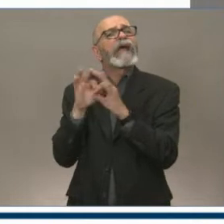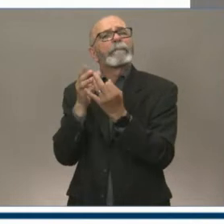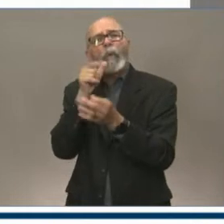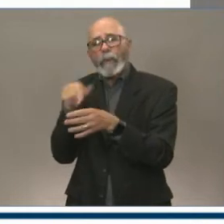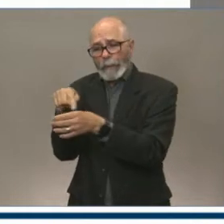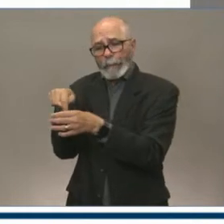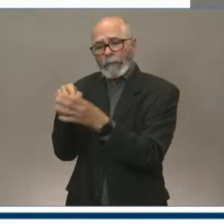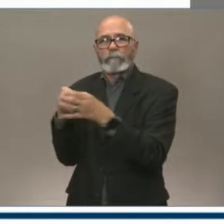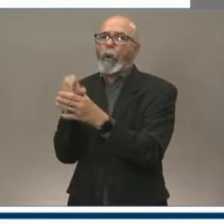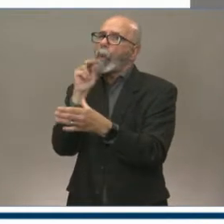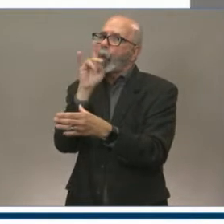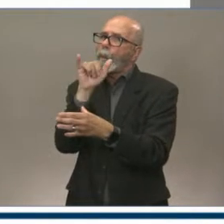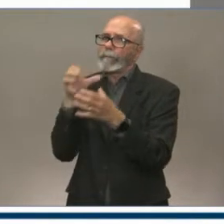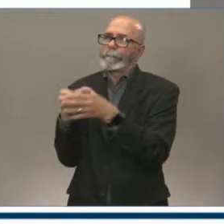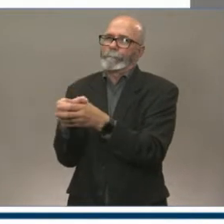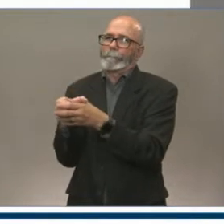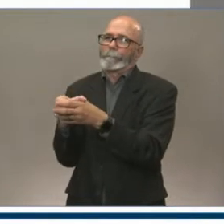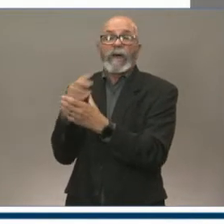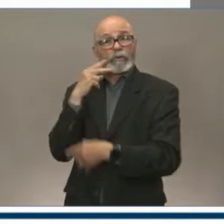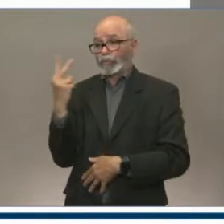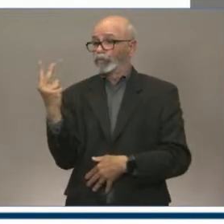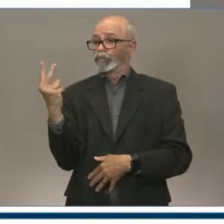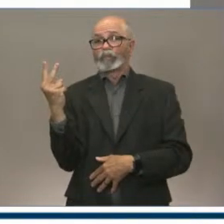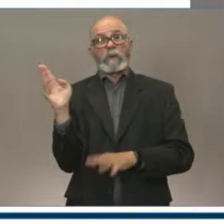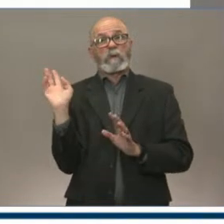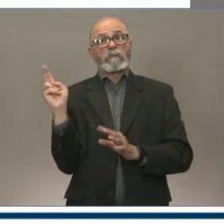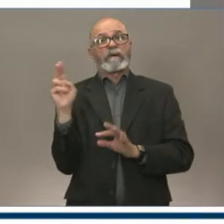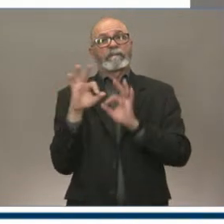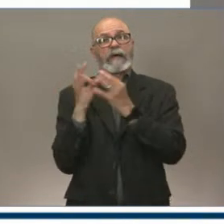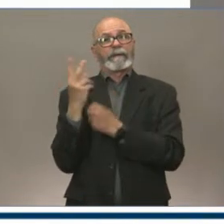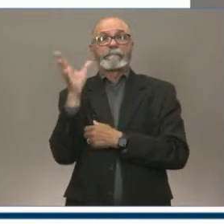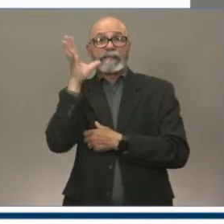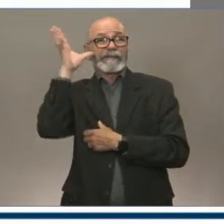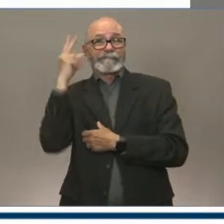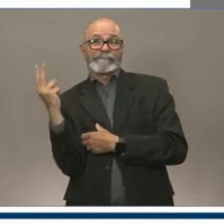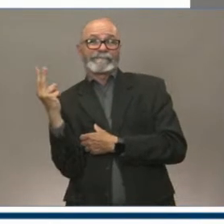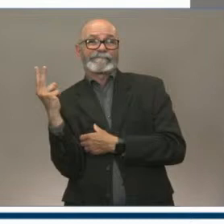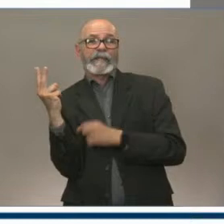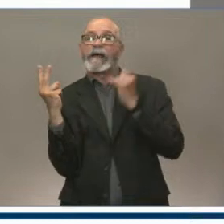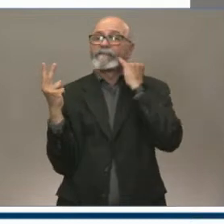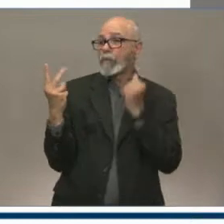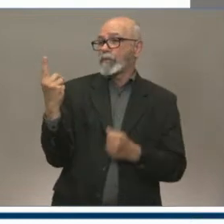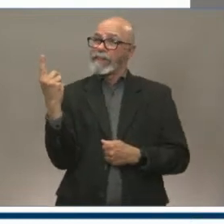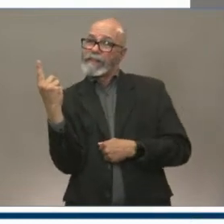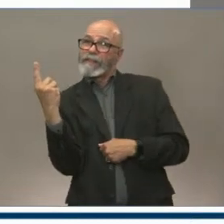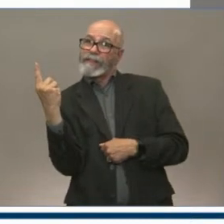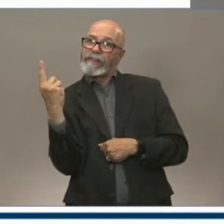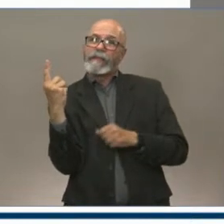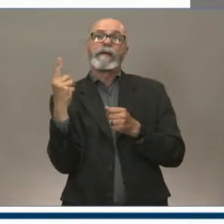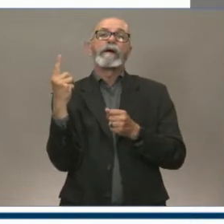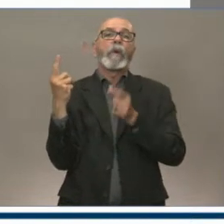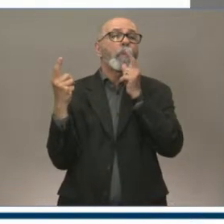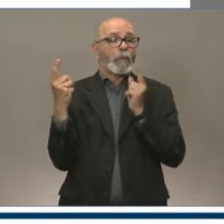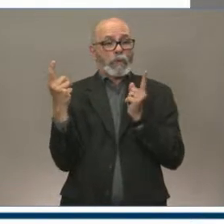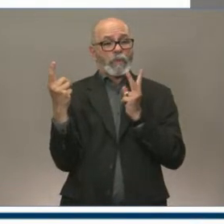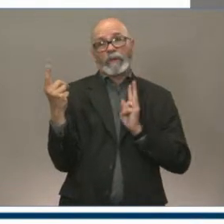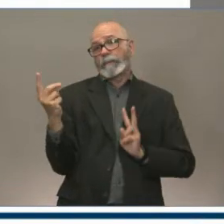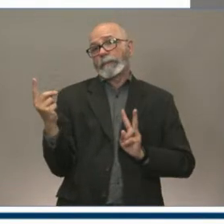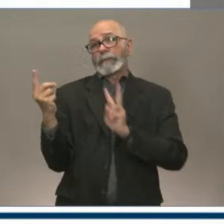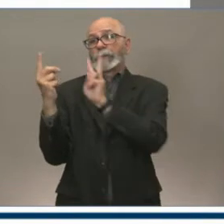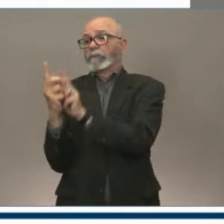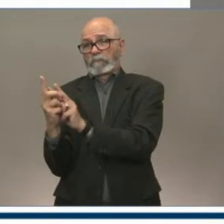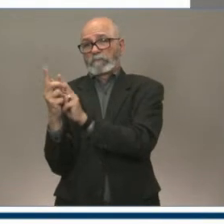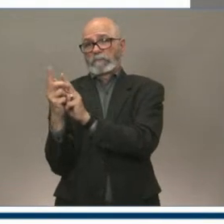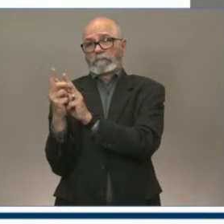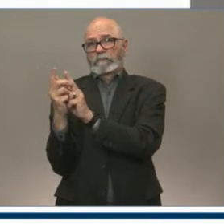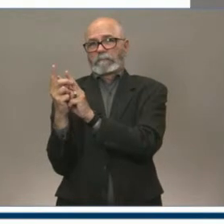2 or less people, you can socialize with 1 or 2 others from another household, but they must be the